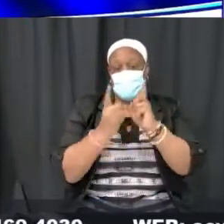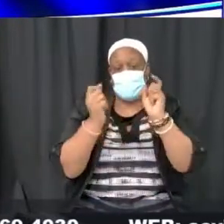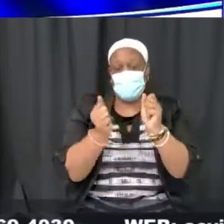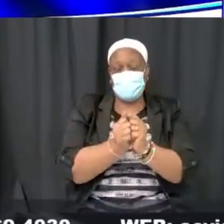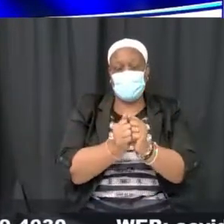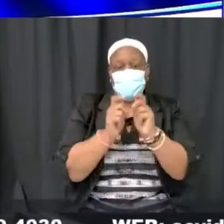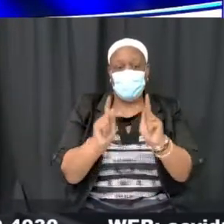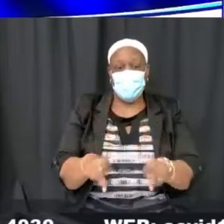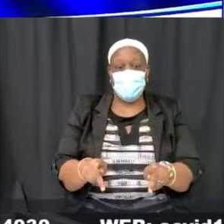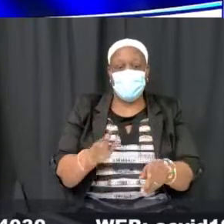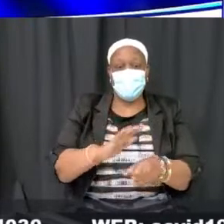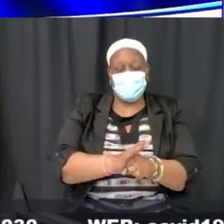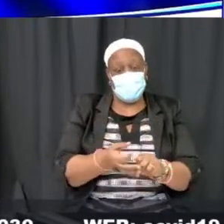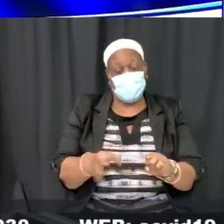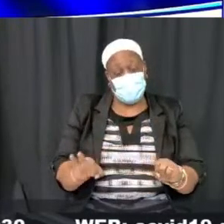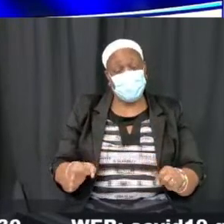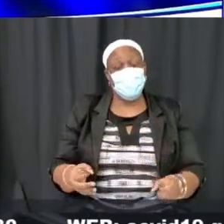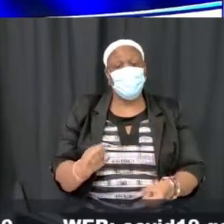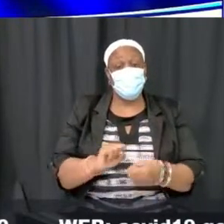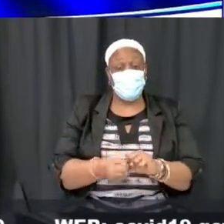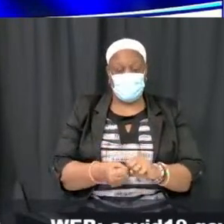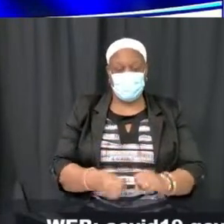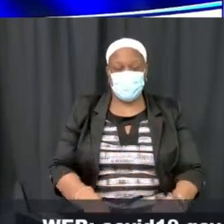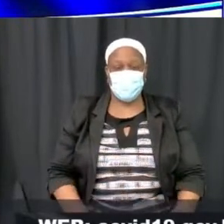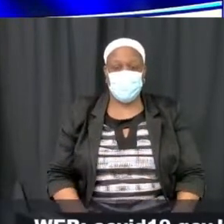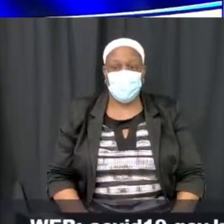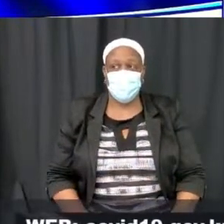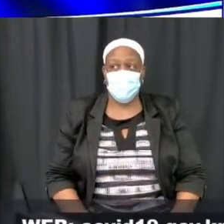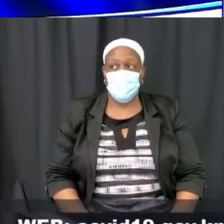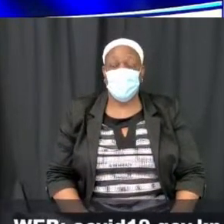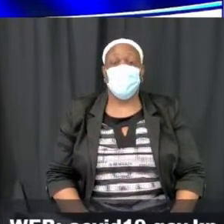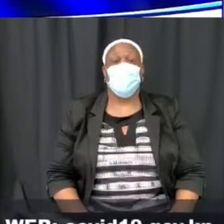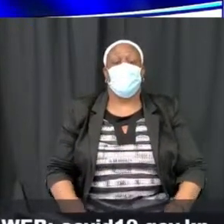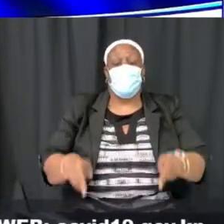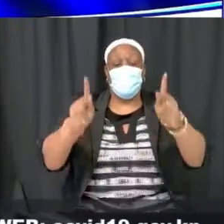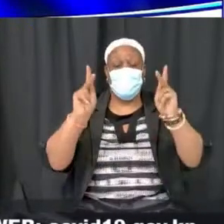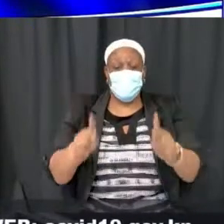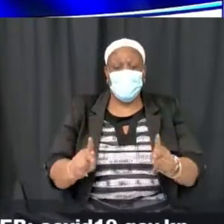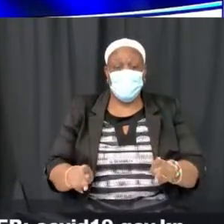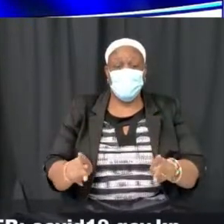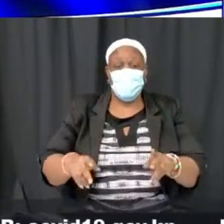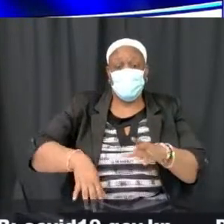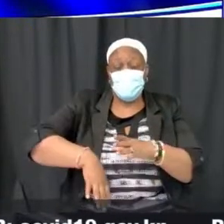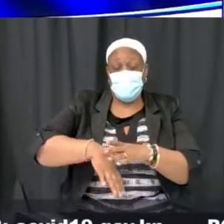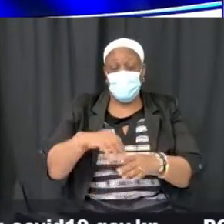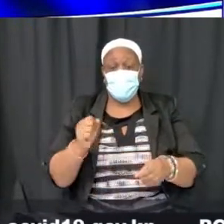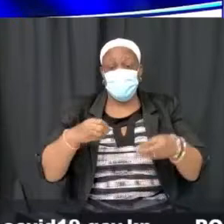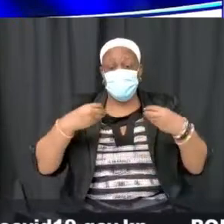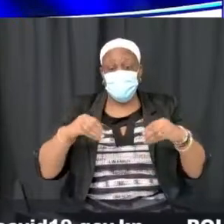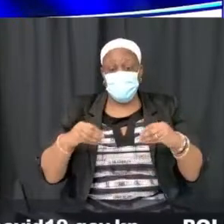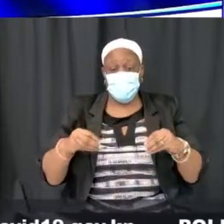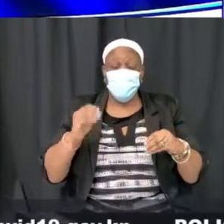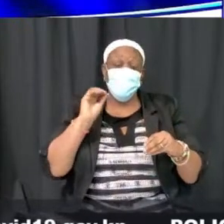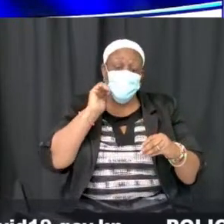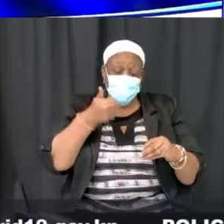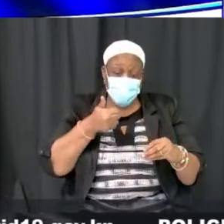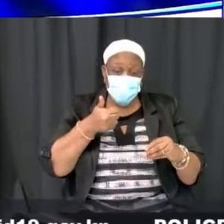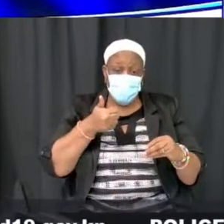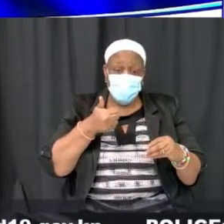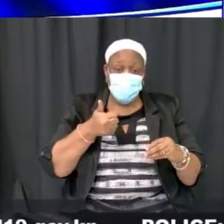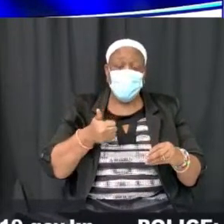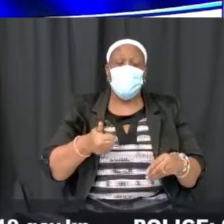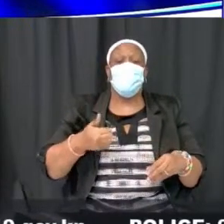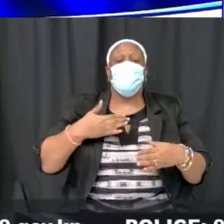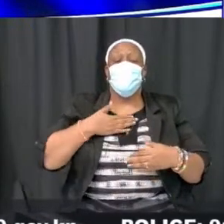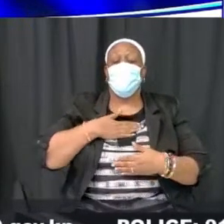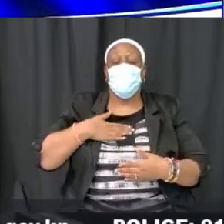please ensure that you comply with the prevention and control measures which are intended to ensure your